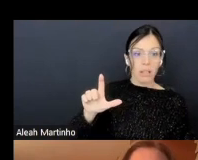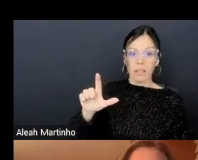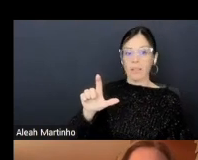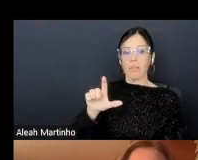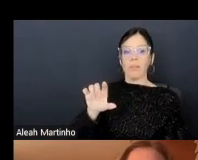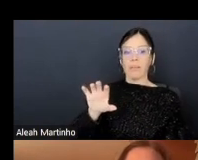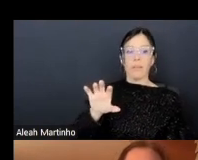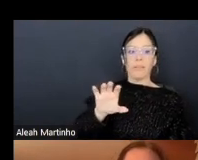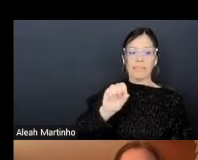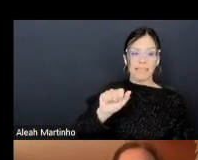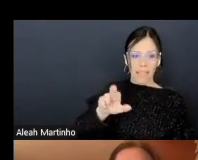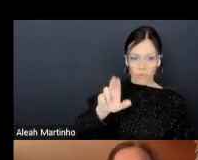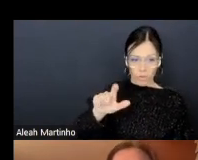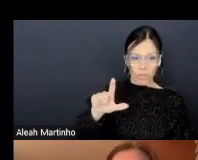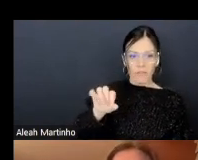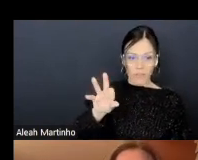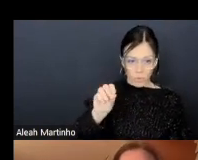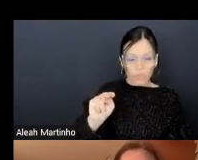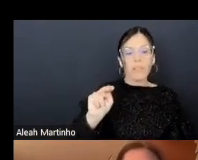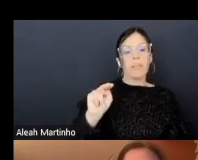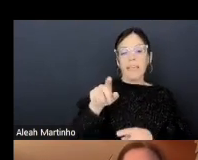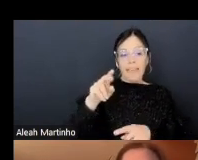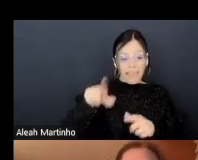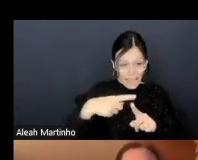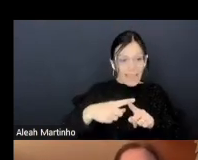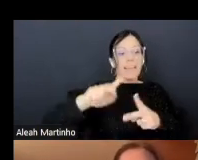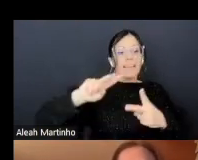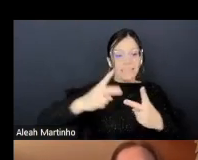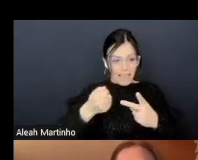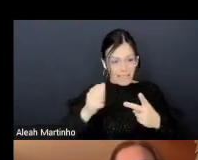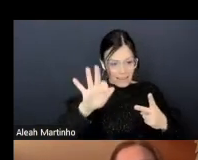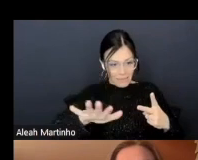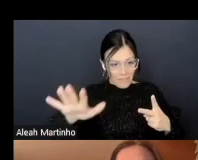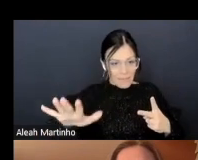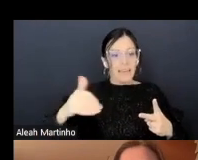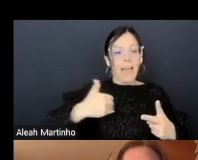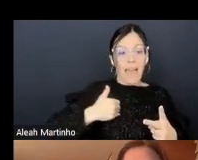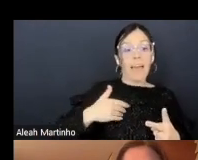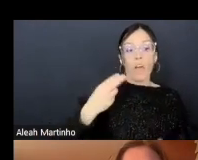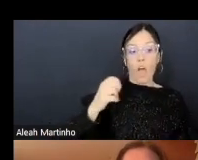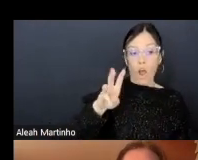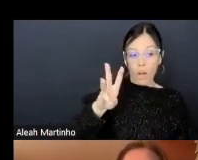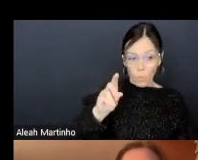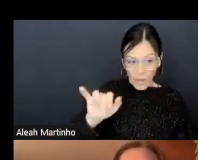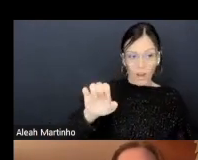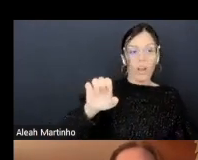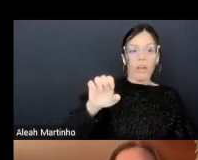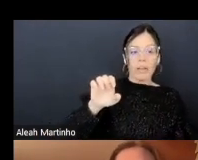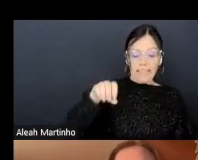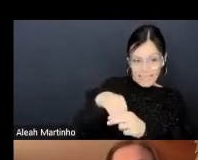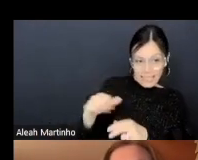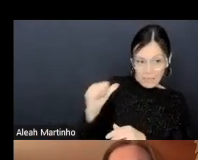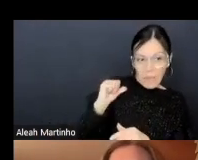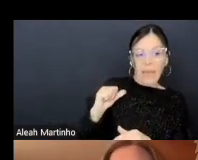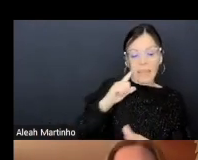follow-up surgery in 1955 to remove the implanted hardware from the fusion since it was causing a